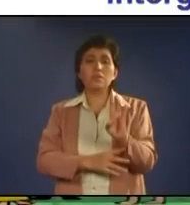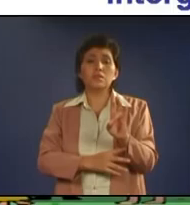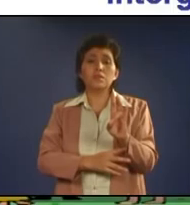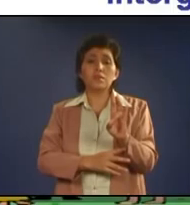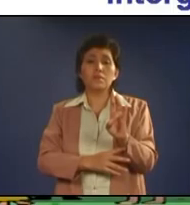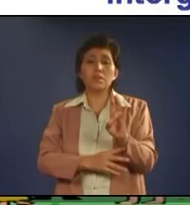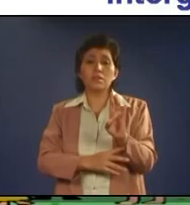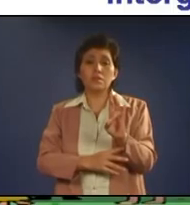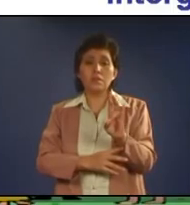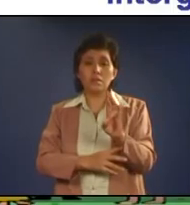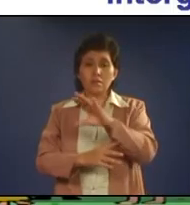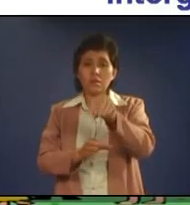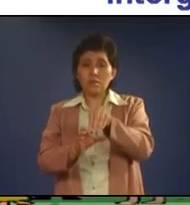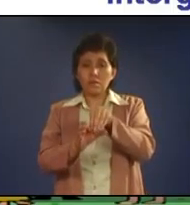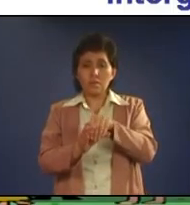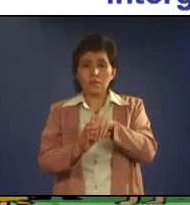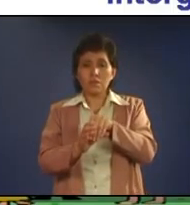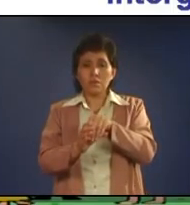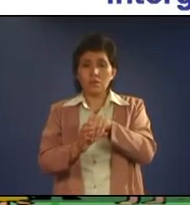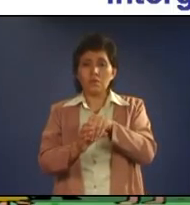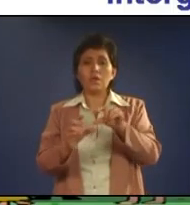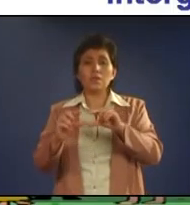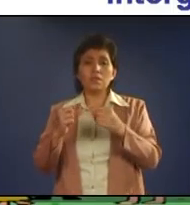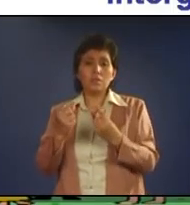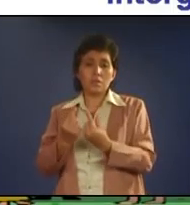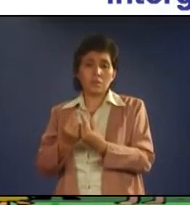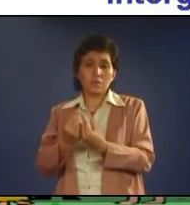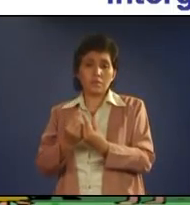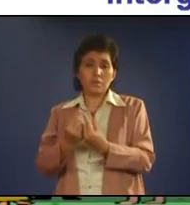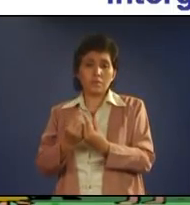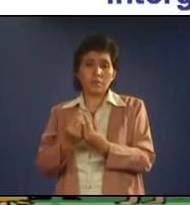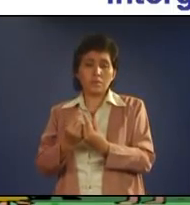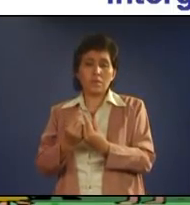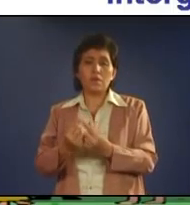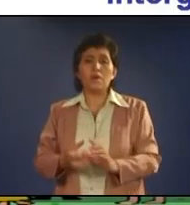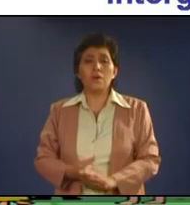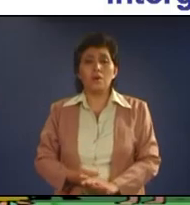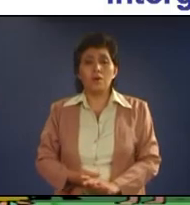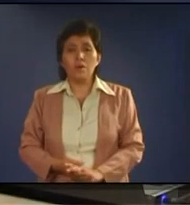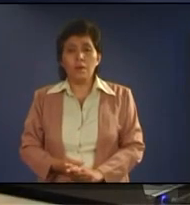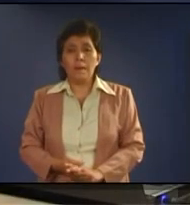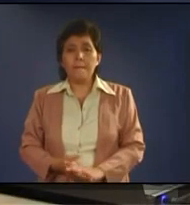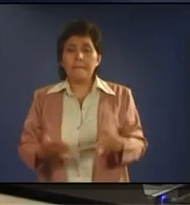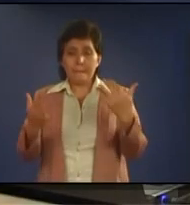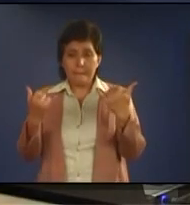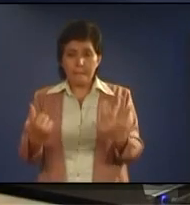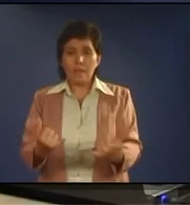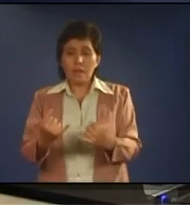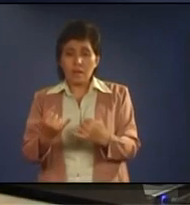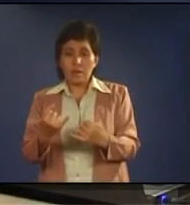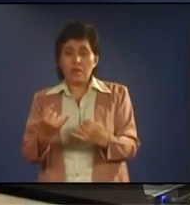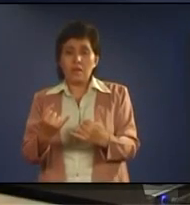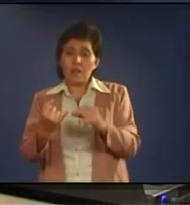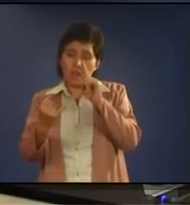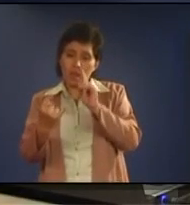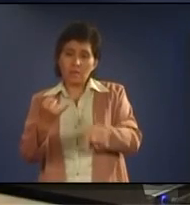cover the people in groups and also the intergroup behavior. Now, by the end of this topic,